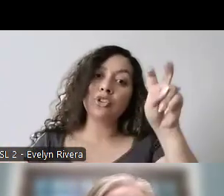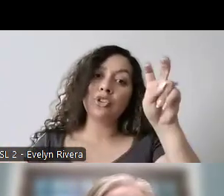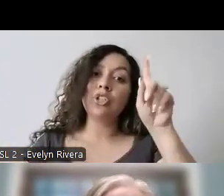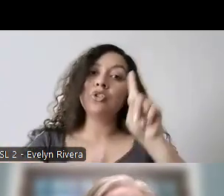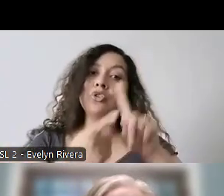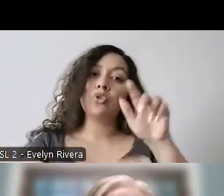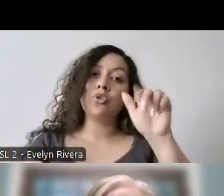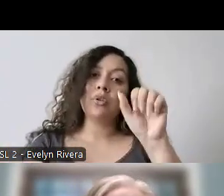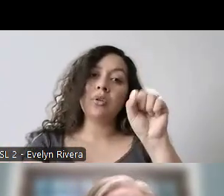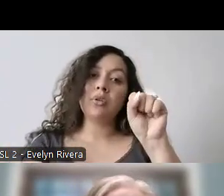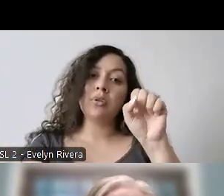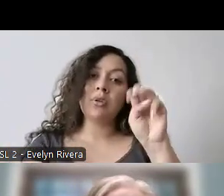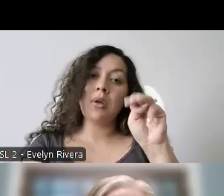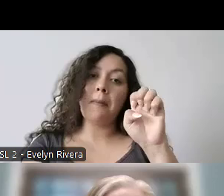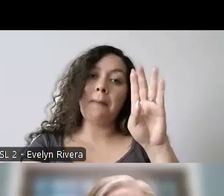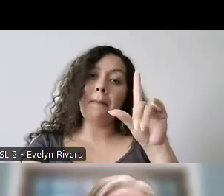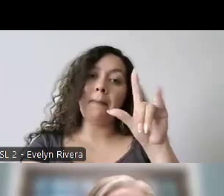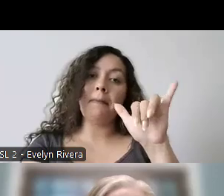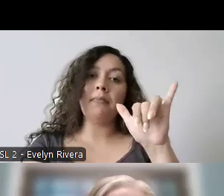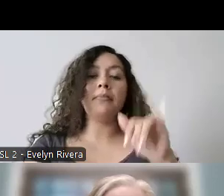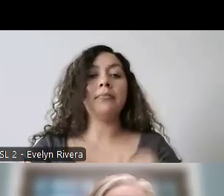Next slide.